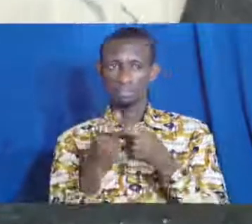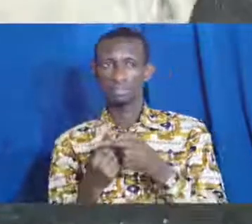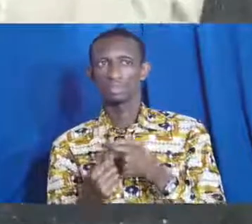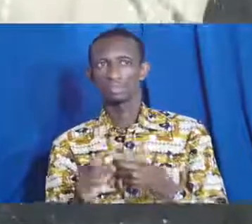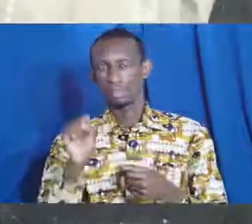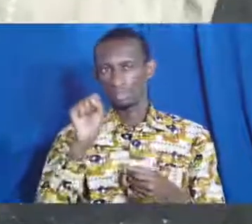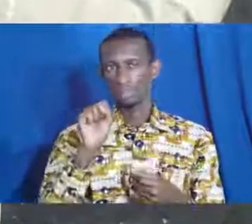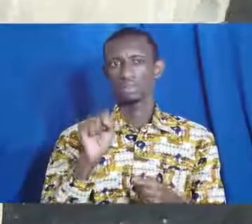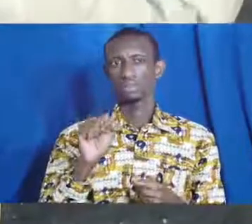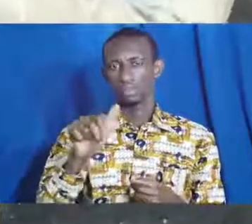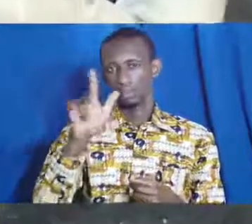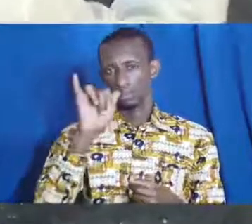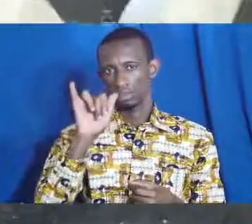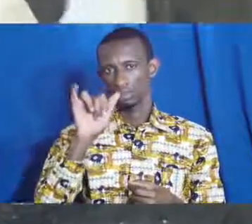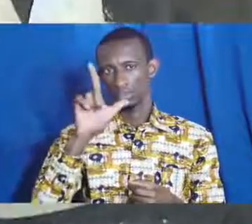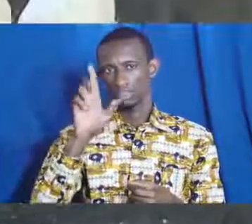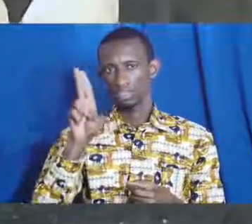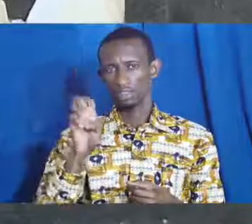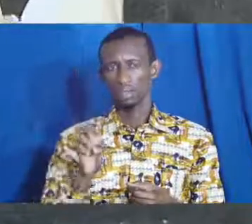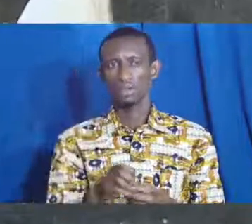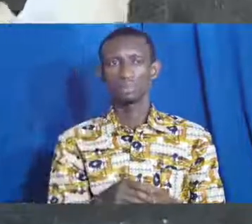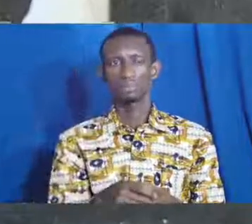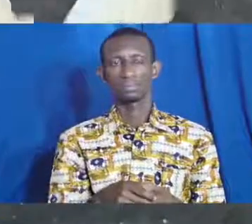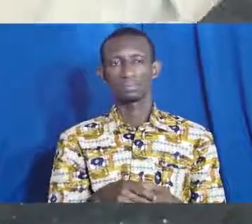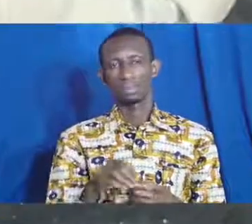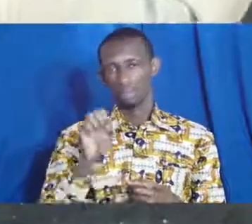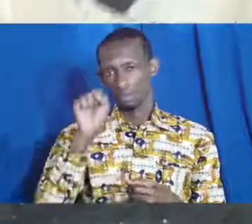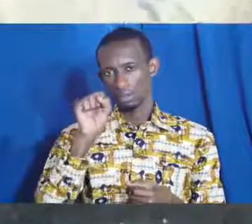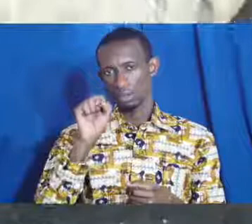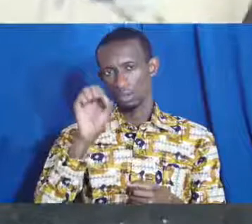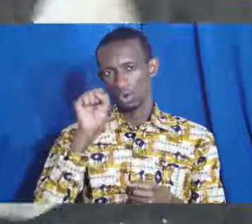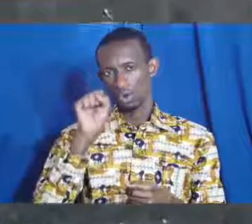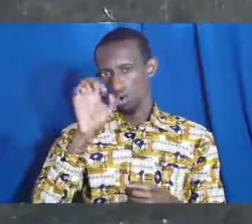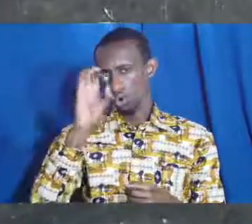plus potassium nitrate.